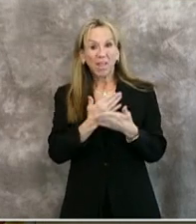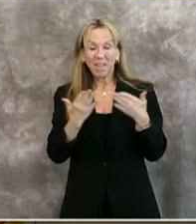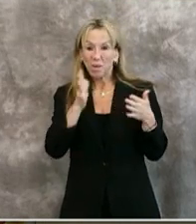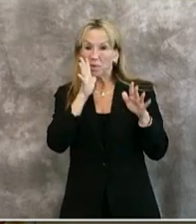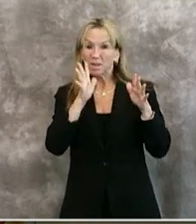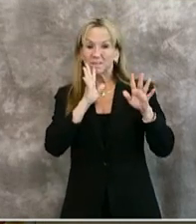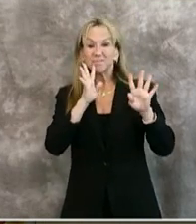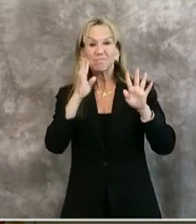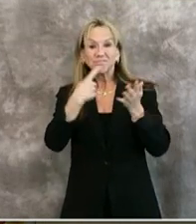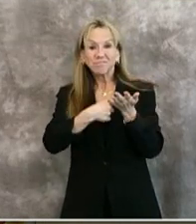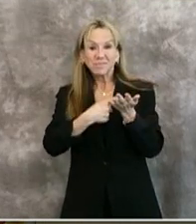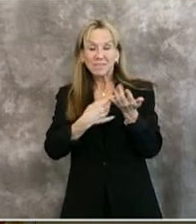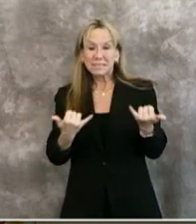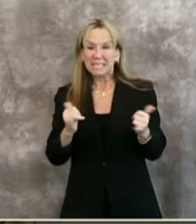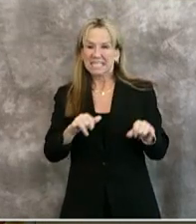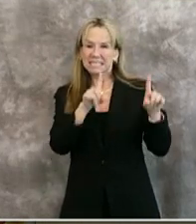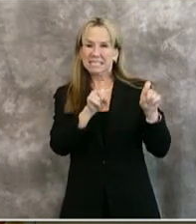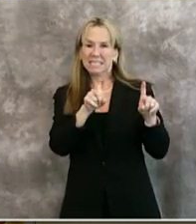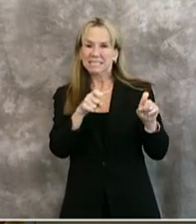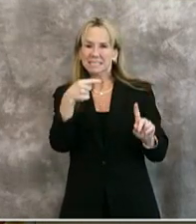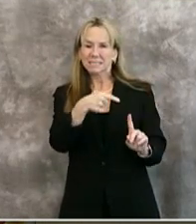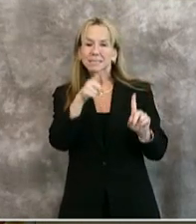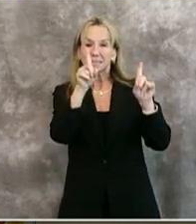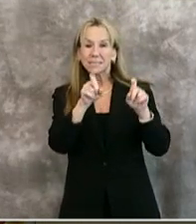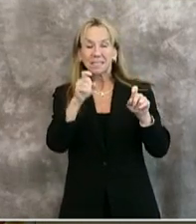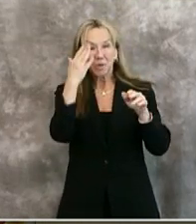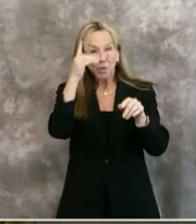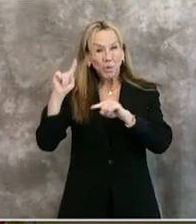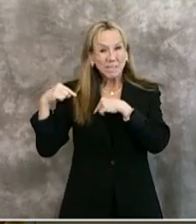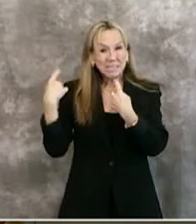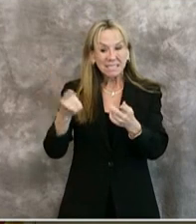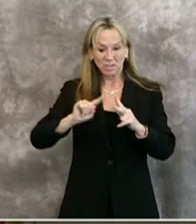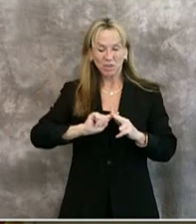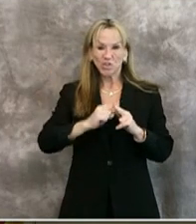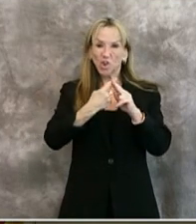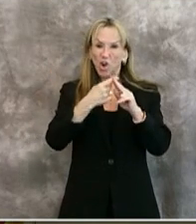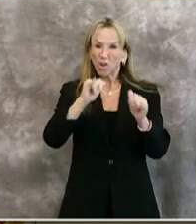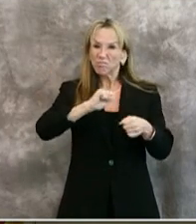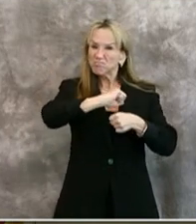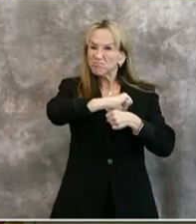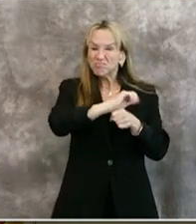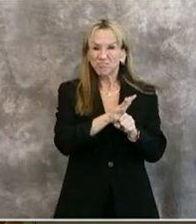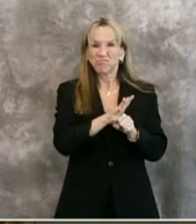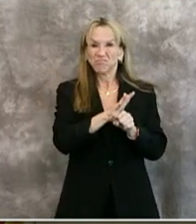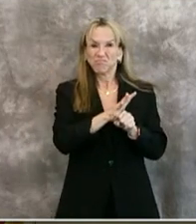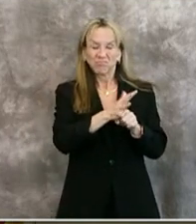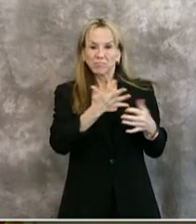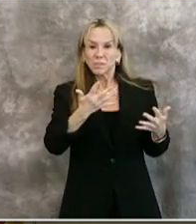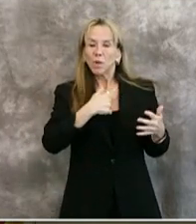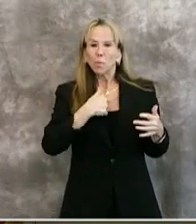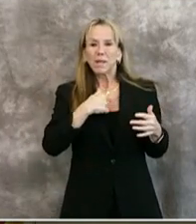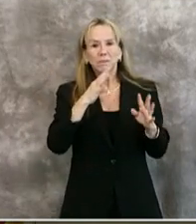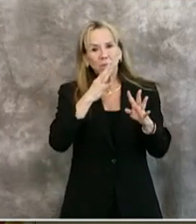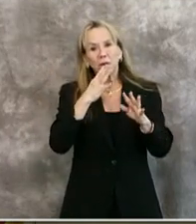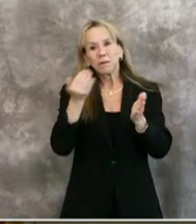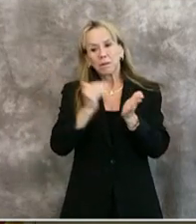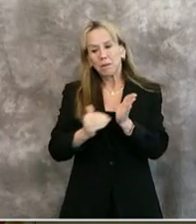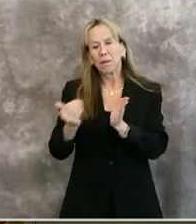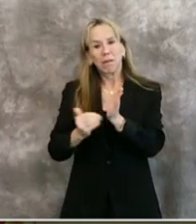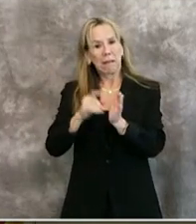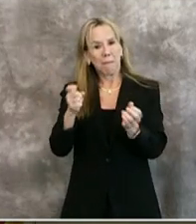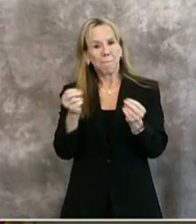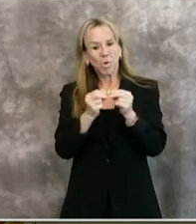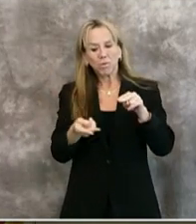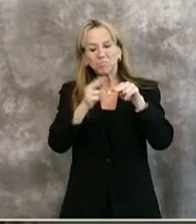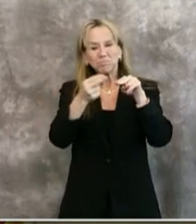is testing. Since the beginning of this pandemic, we've talked about the need to do more testing to get a